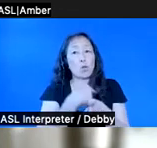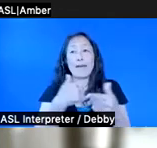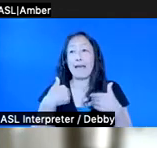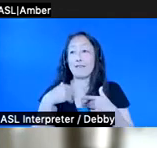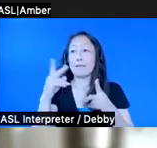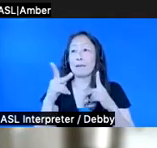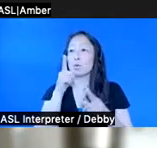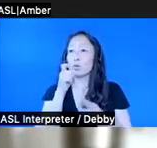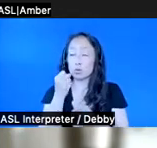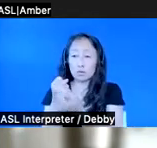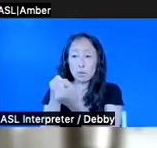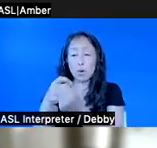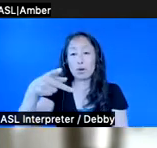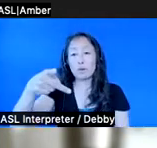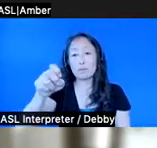a